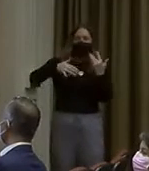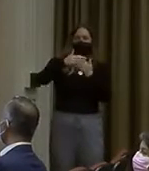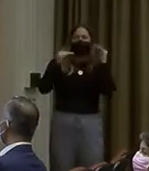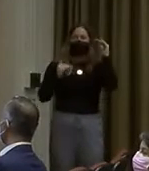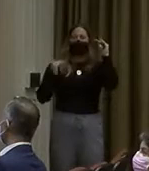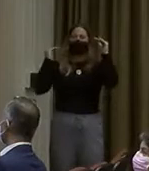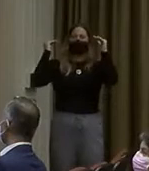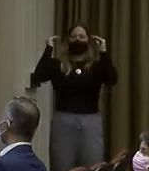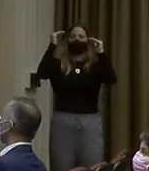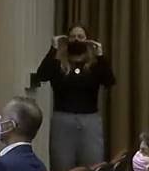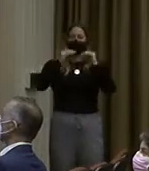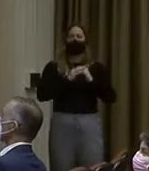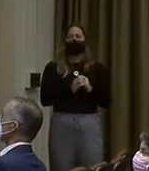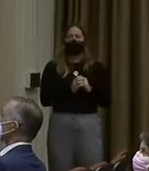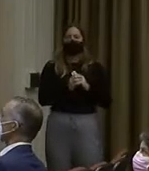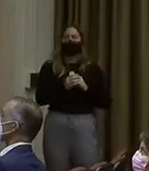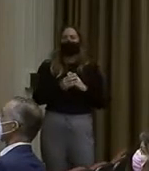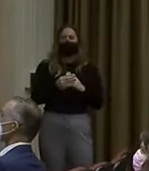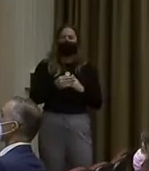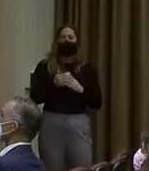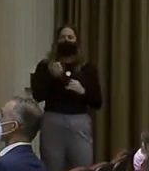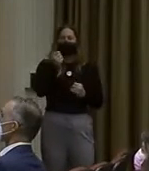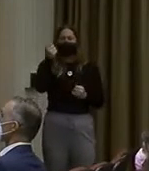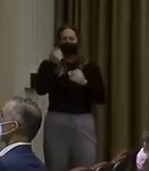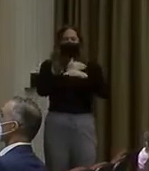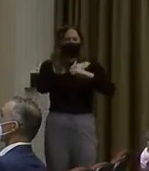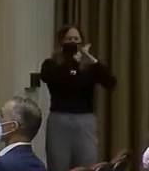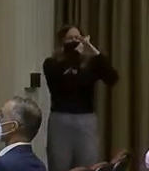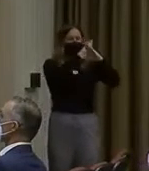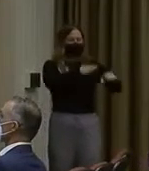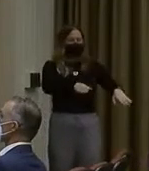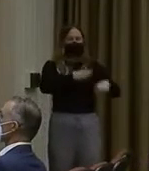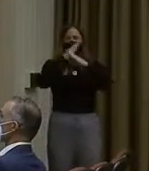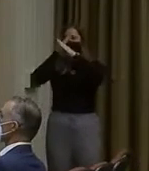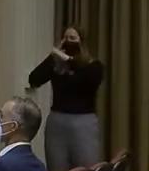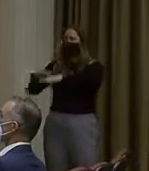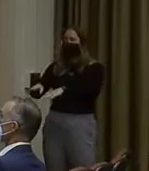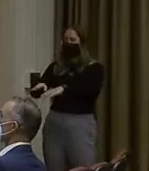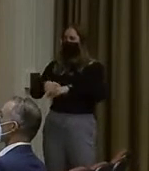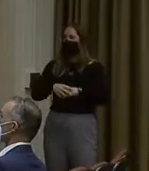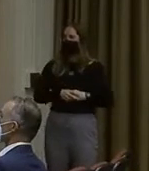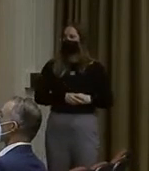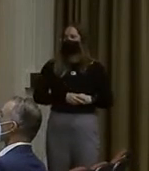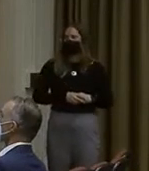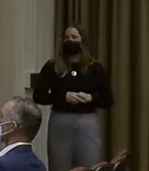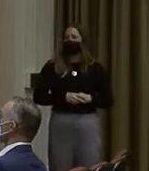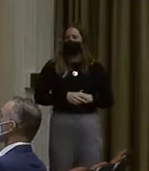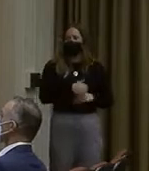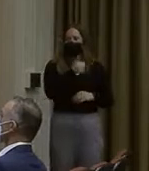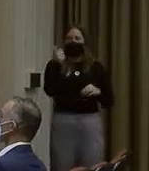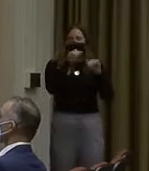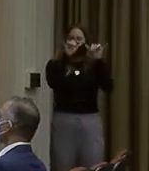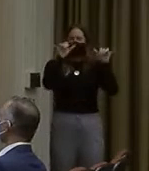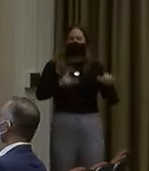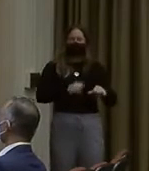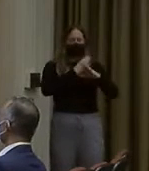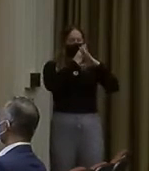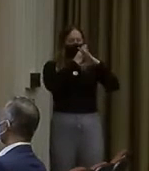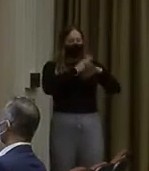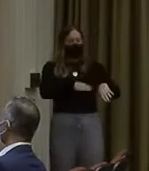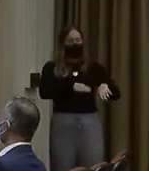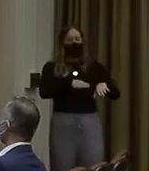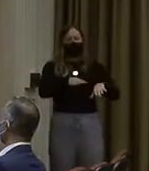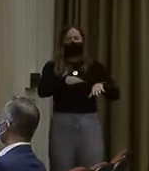those upstream barriers. We need to address racism, bias, discrimination, and other systemic barriers across all sectors